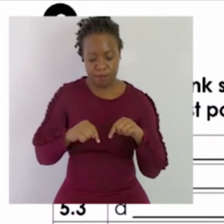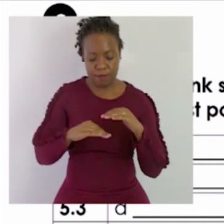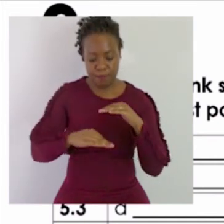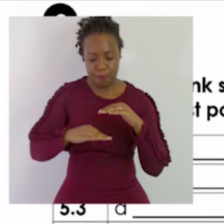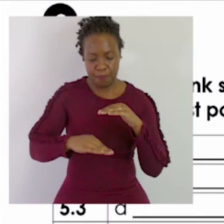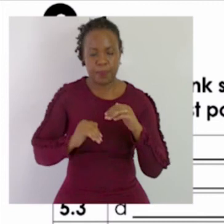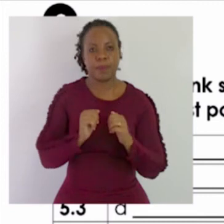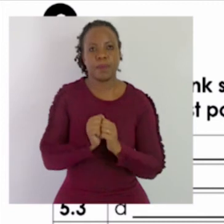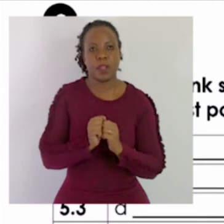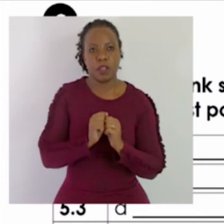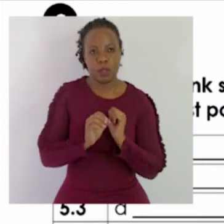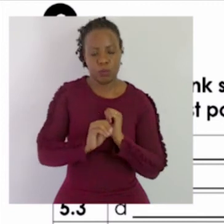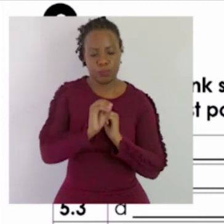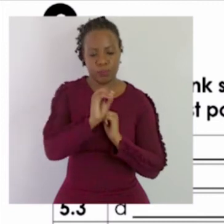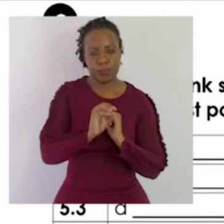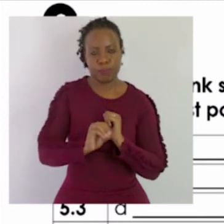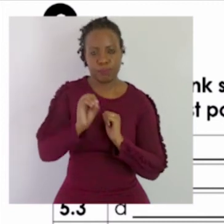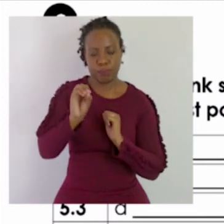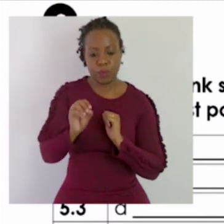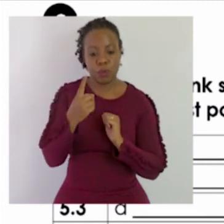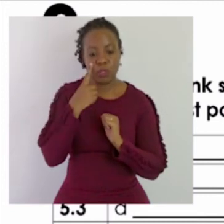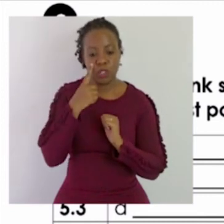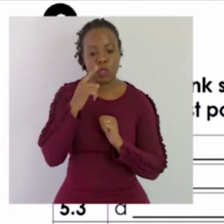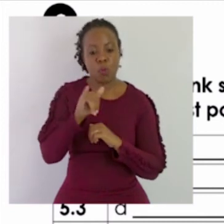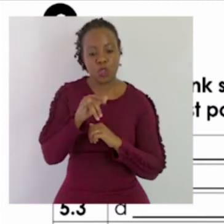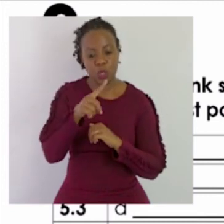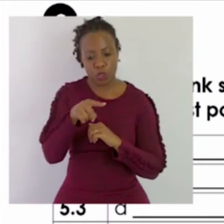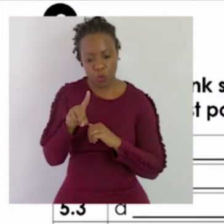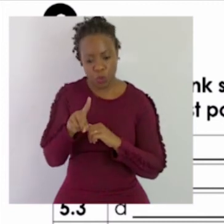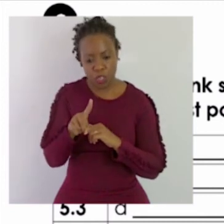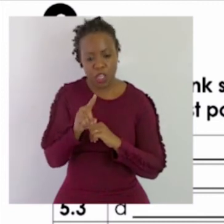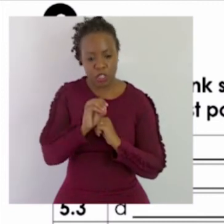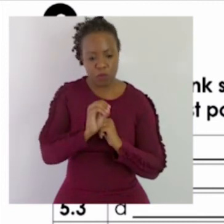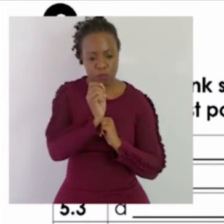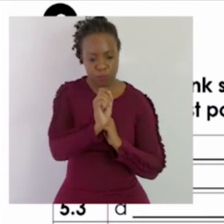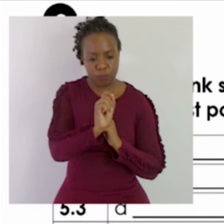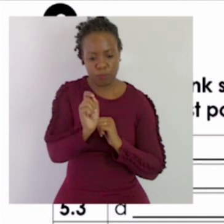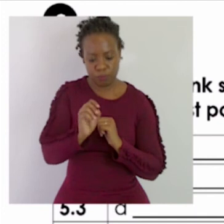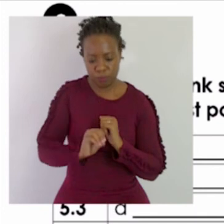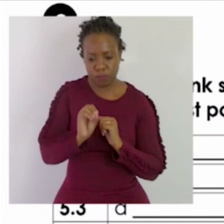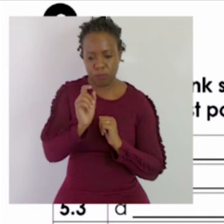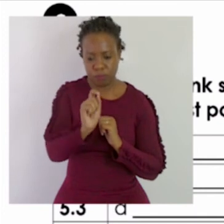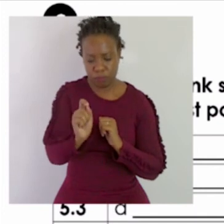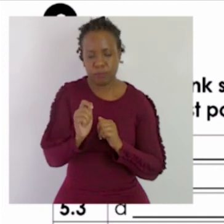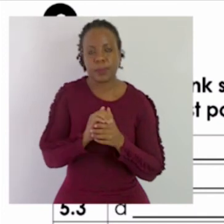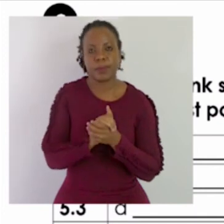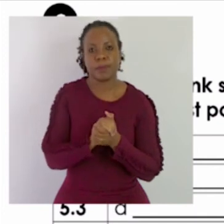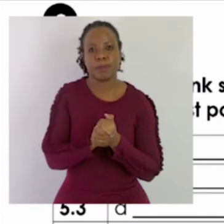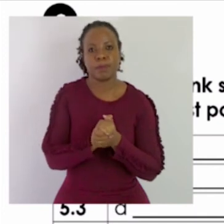head, choir, chest, pocket, litter, bouquet,